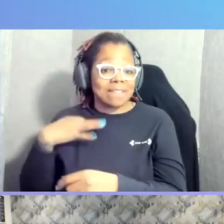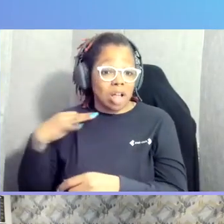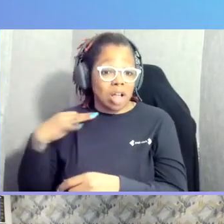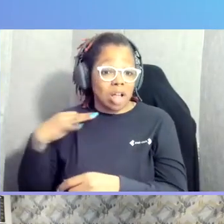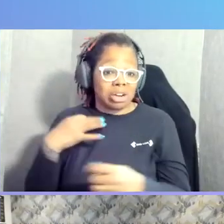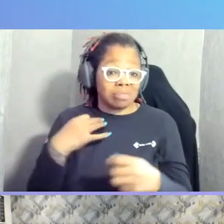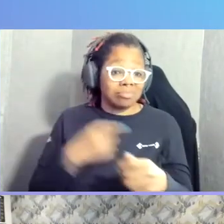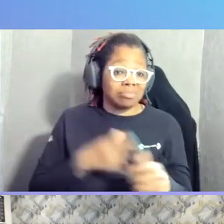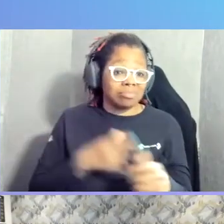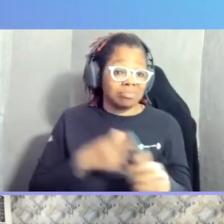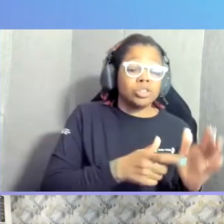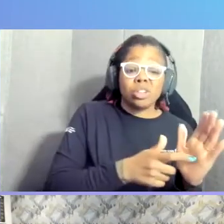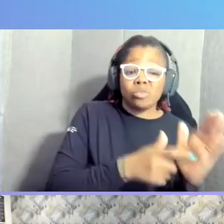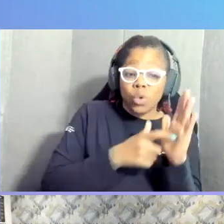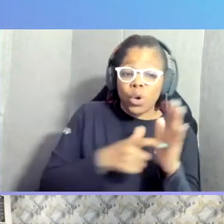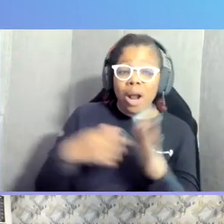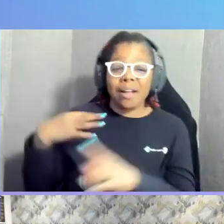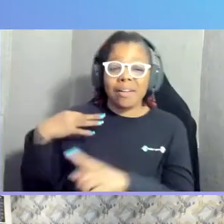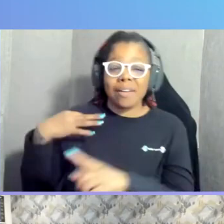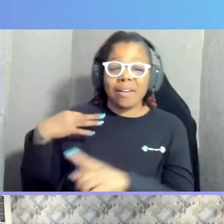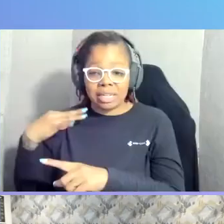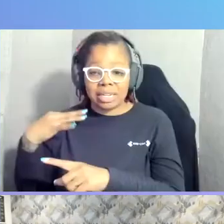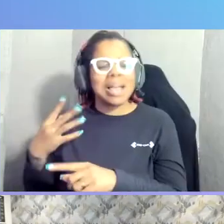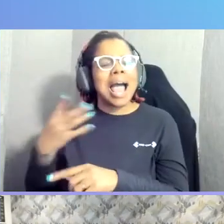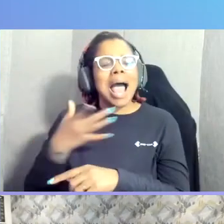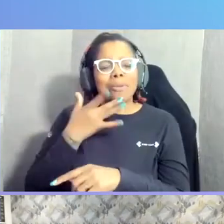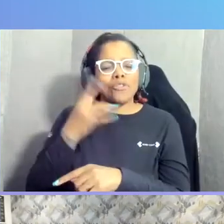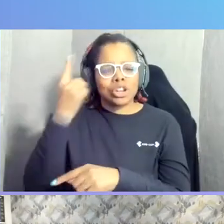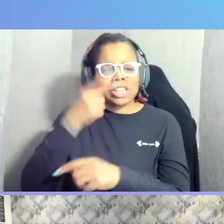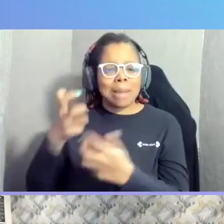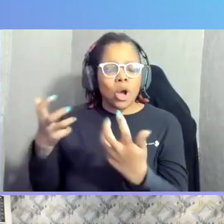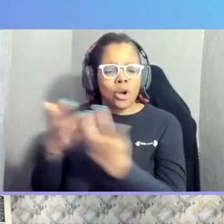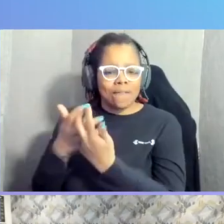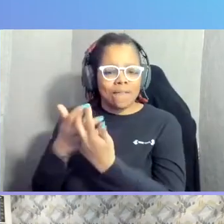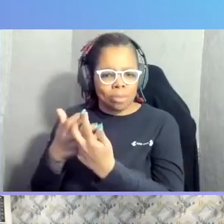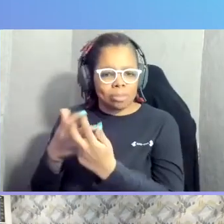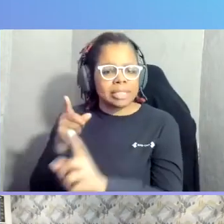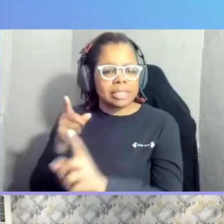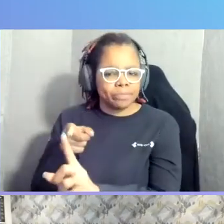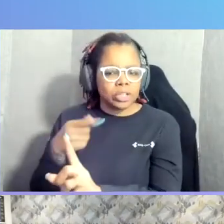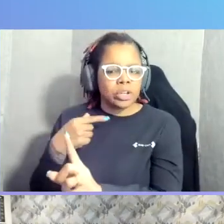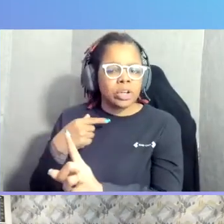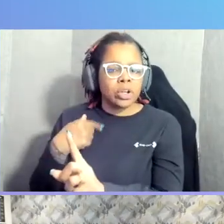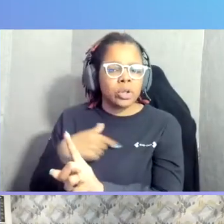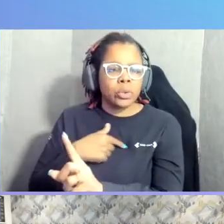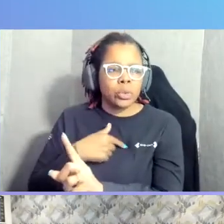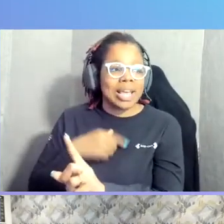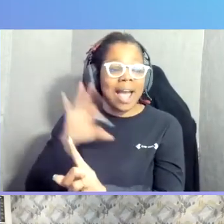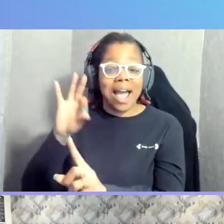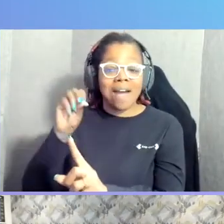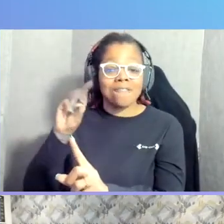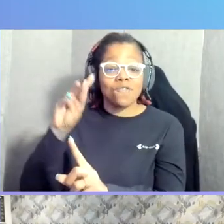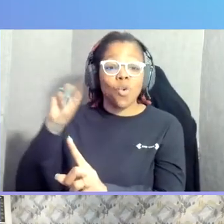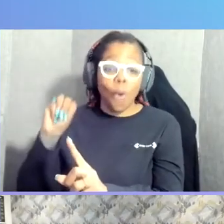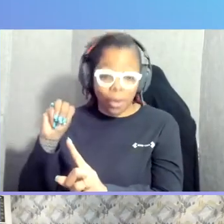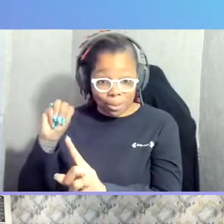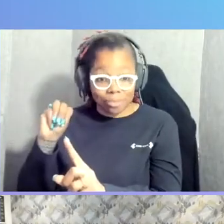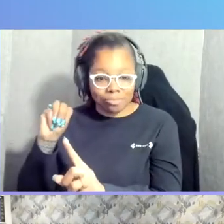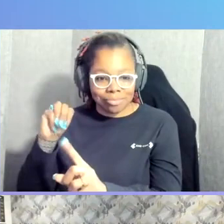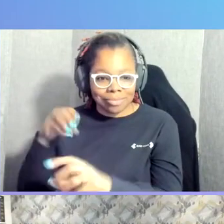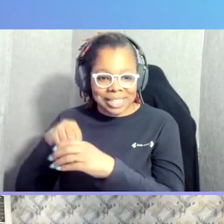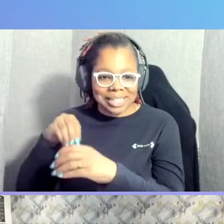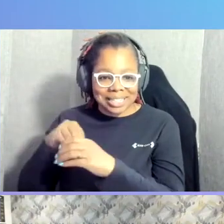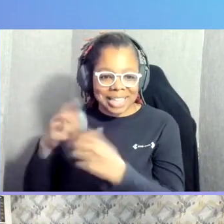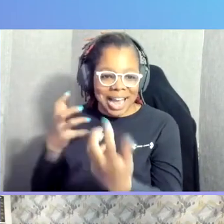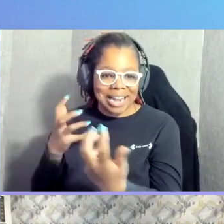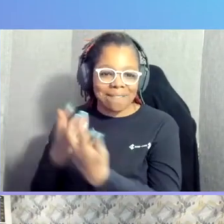Also, the way that I like to think about conformance, we can notice that we have form inside conformance. When you